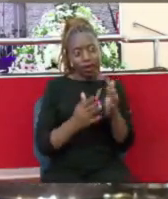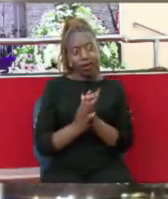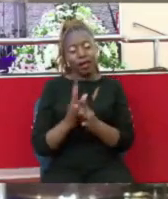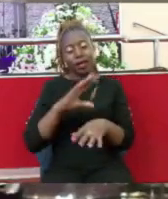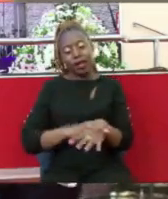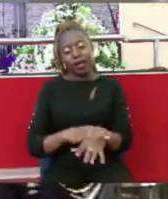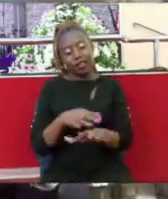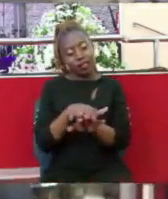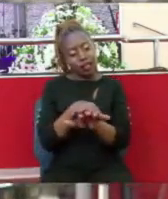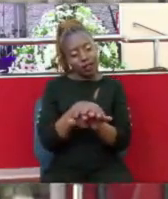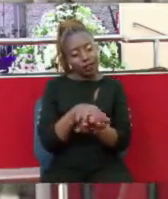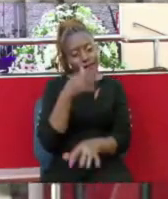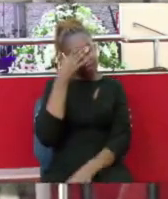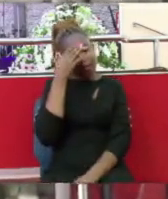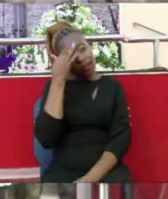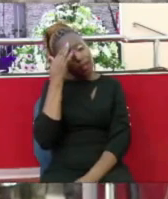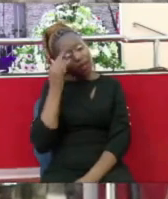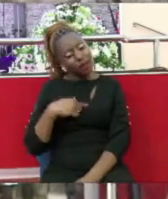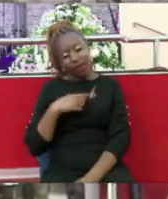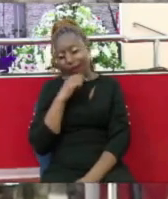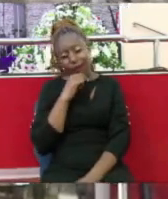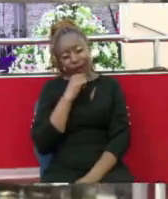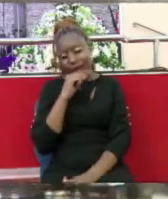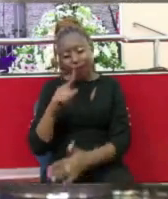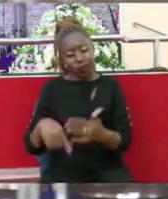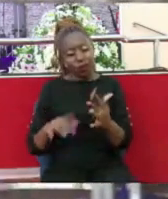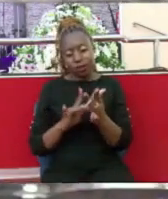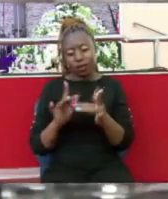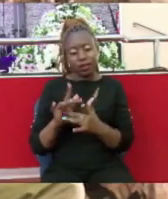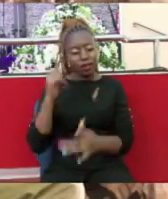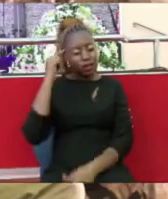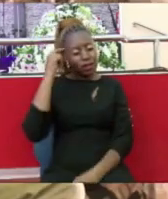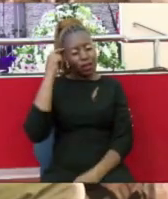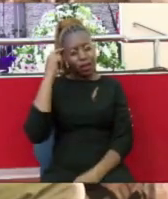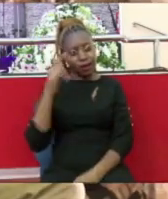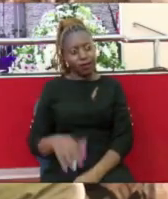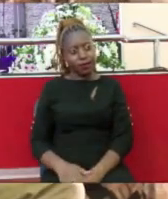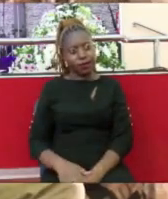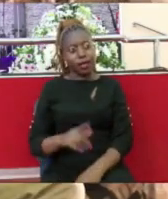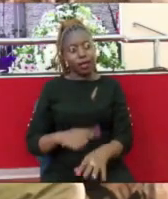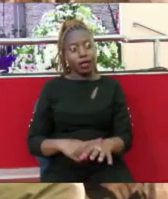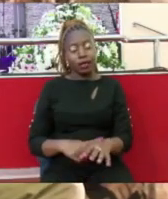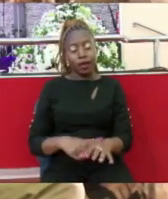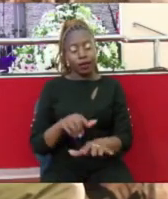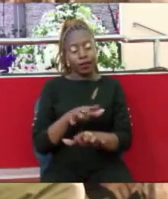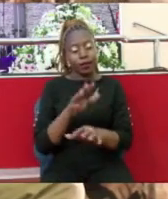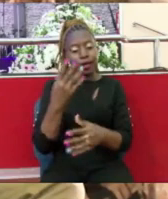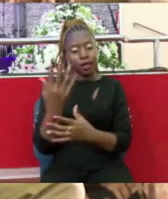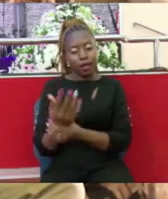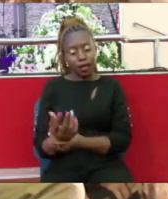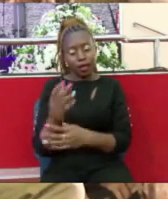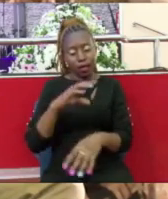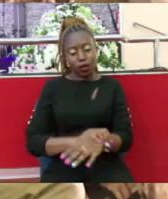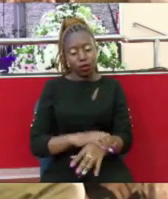samaki. I wonder what went into his mind. Nashangaa nini kikaingia mawazoni mwake. When he saw the fish. Wakati aliona samaki. When he held the fish. Wakati alishika